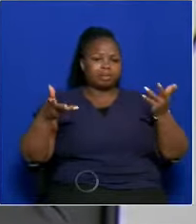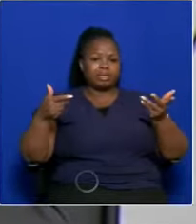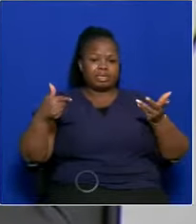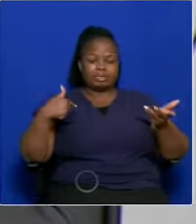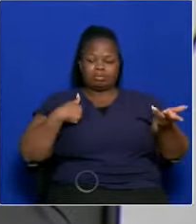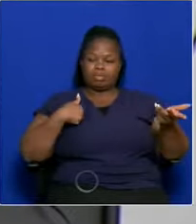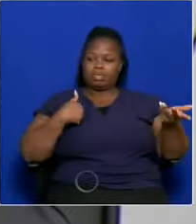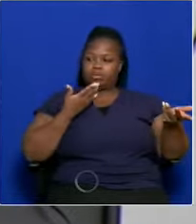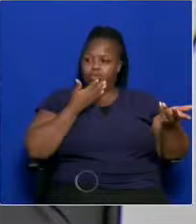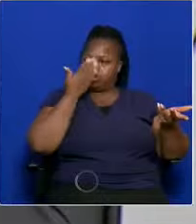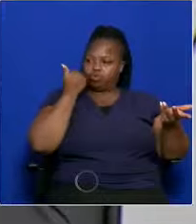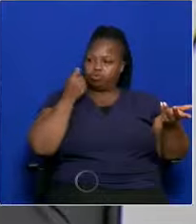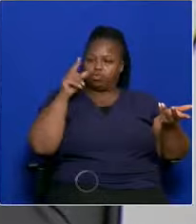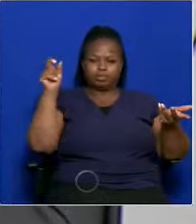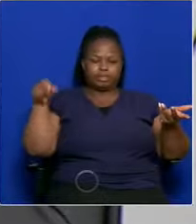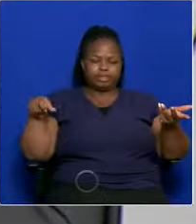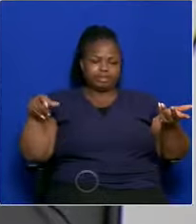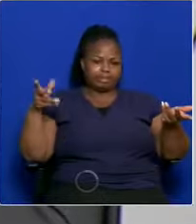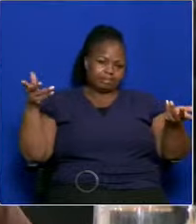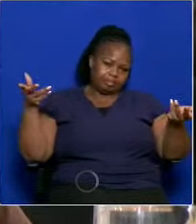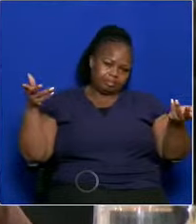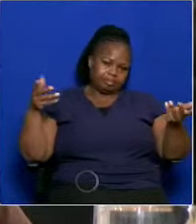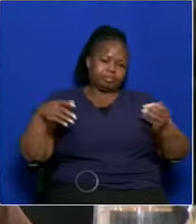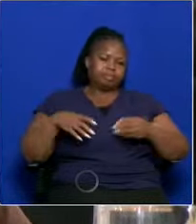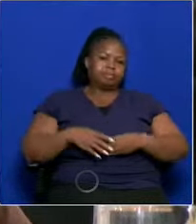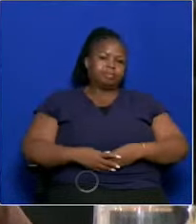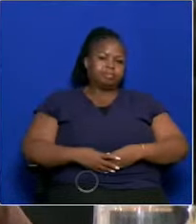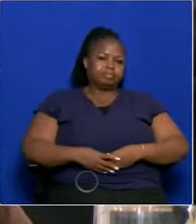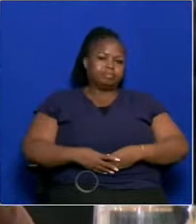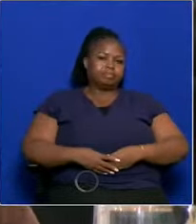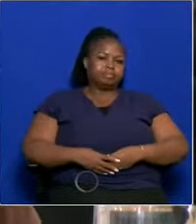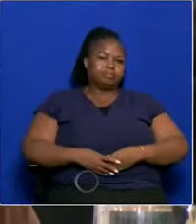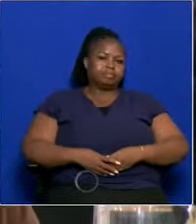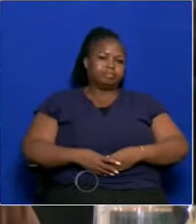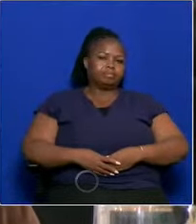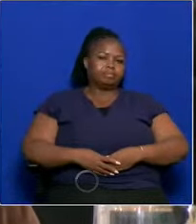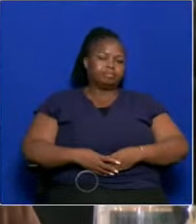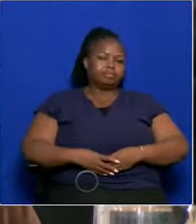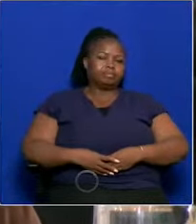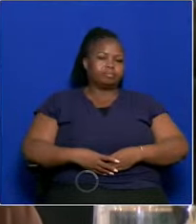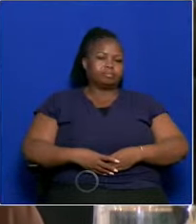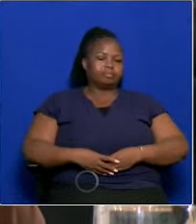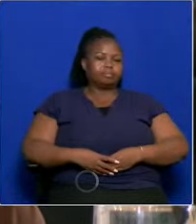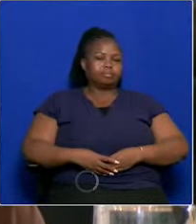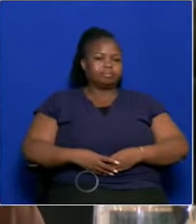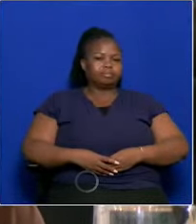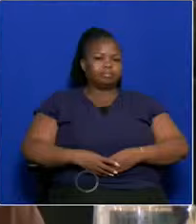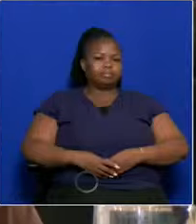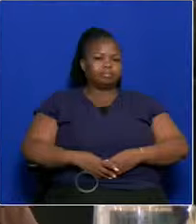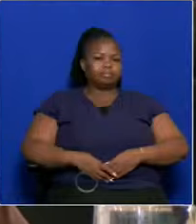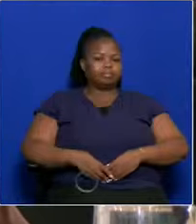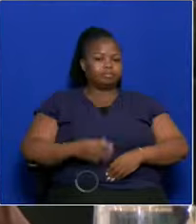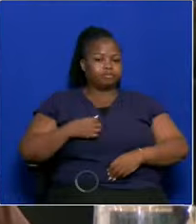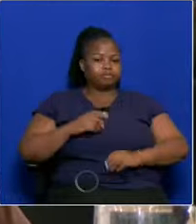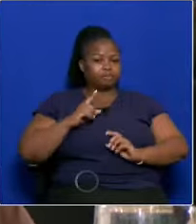won't get near to them. Yes, to the answer that you gave